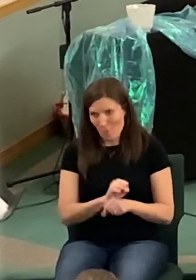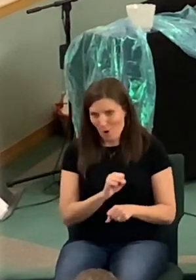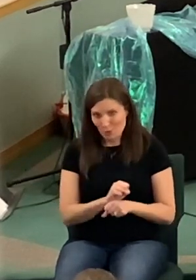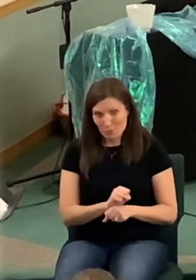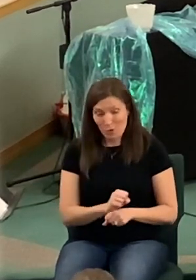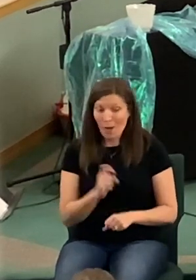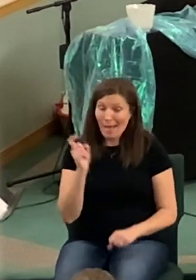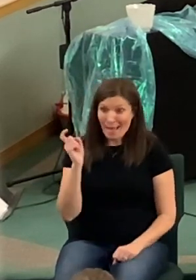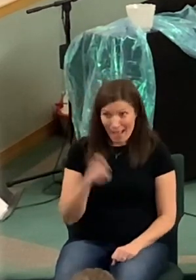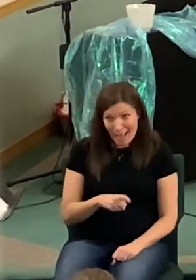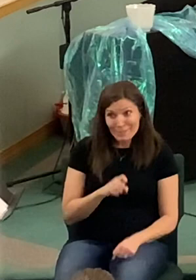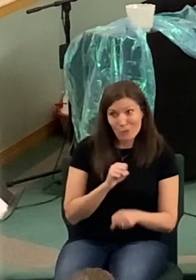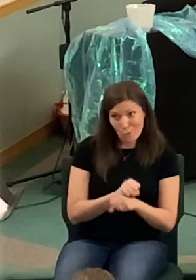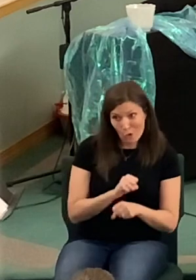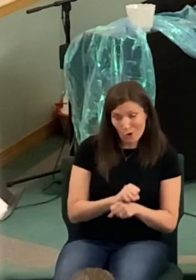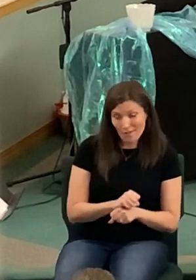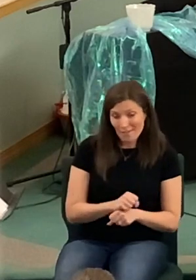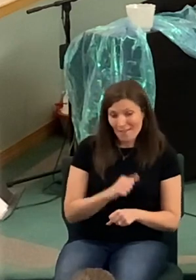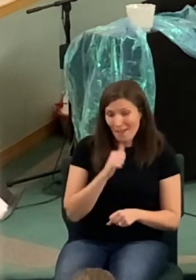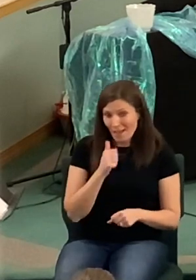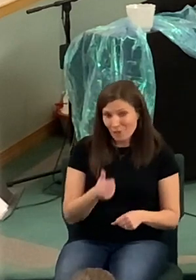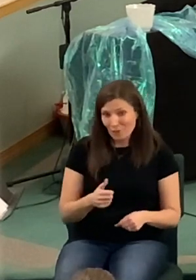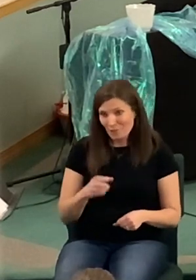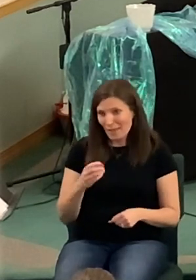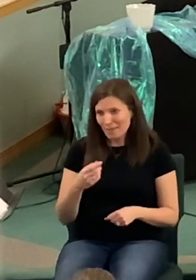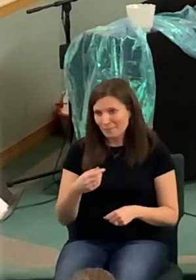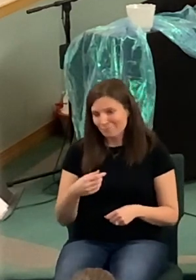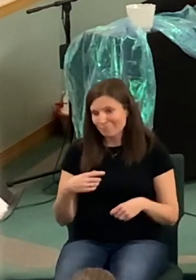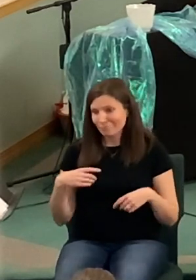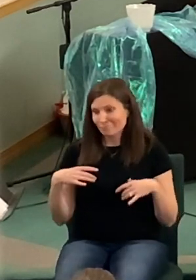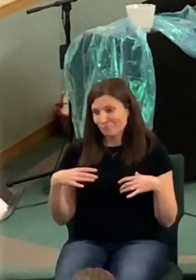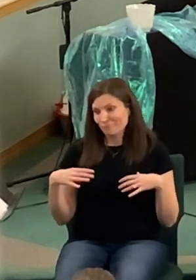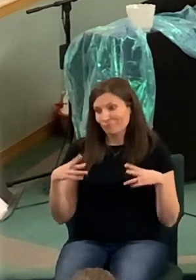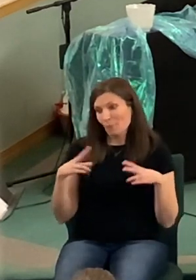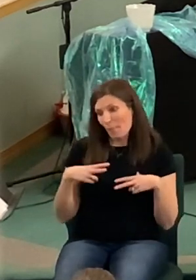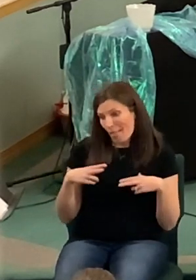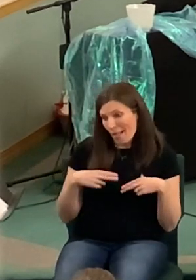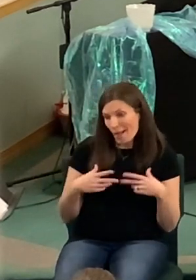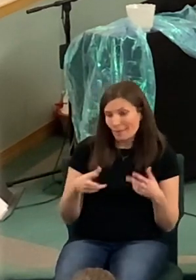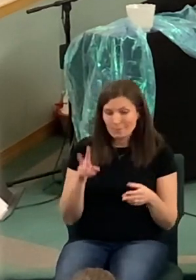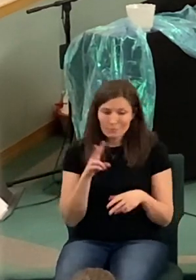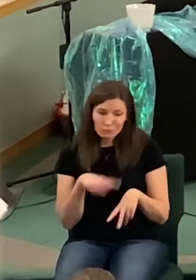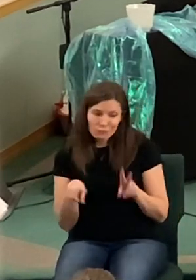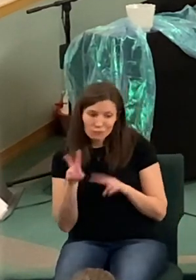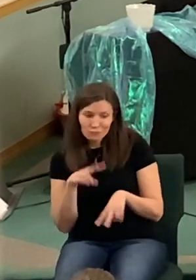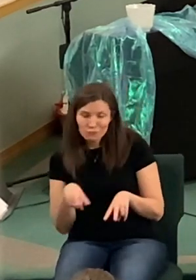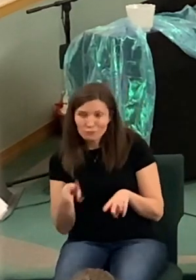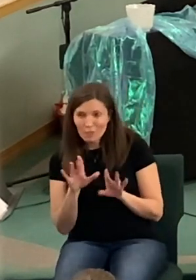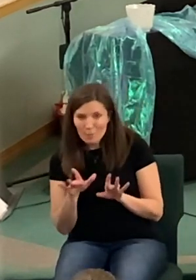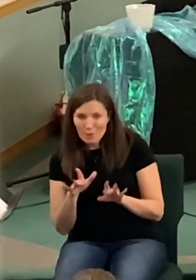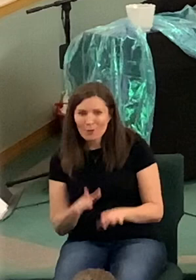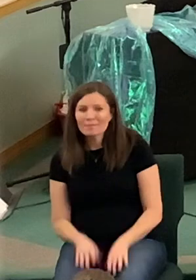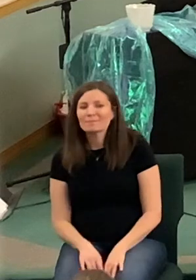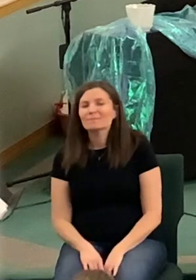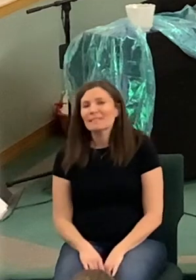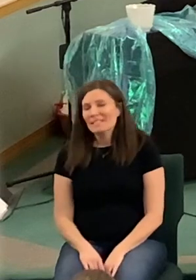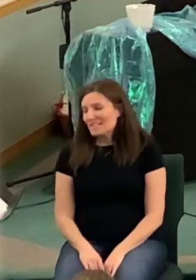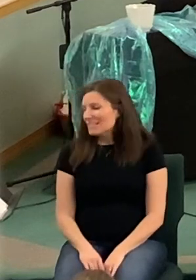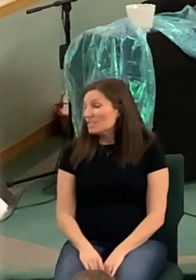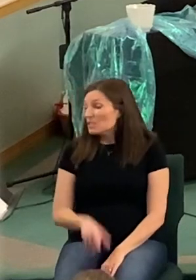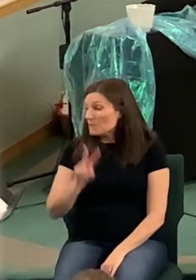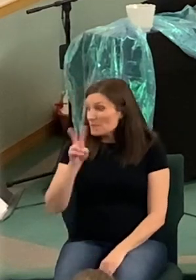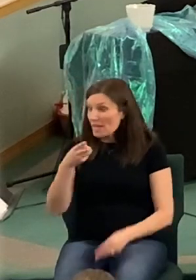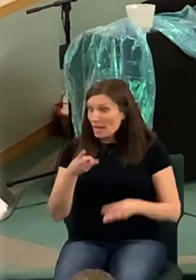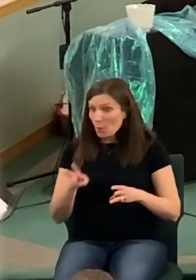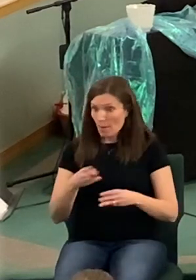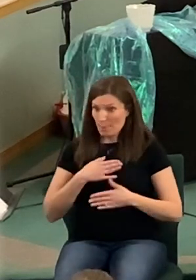I had to work when I was there, not just when my boss was watching. And the second way that we please God with our